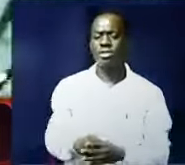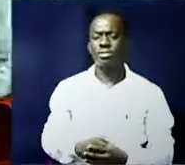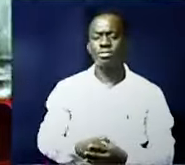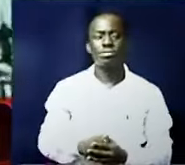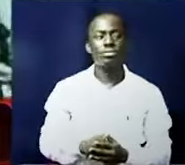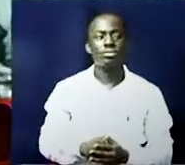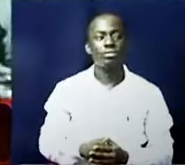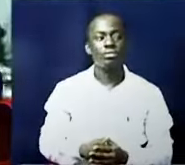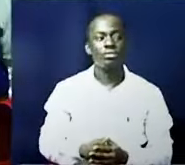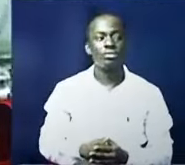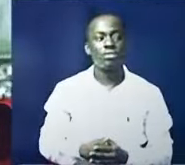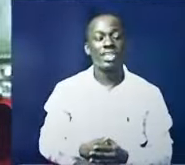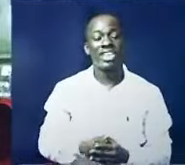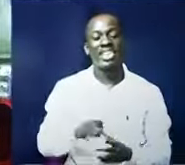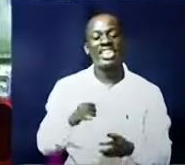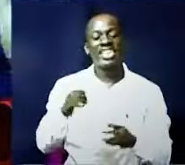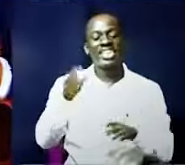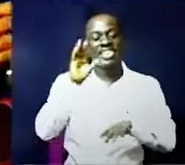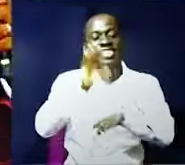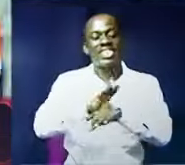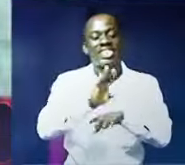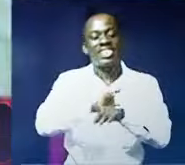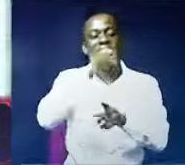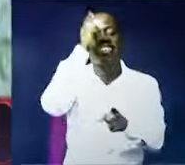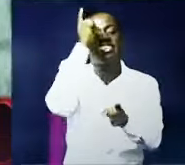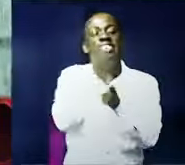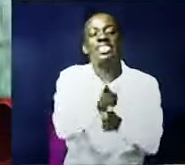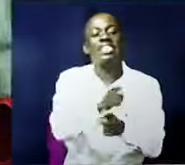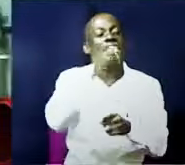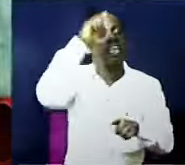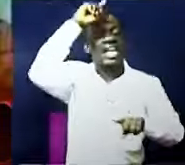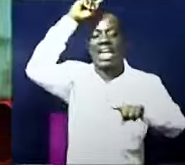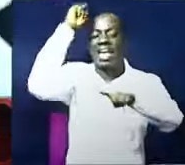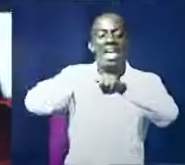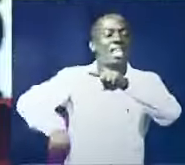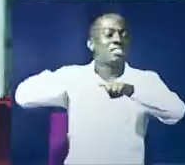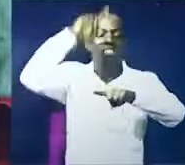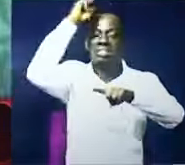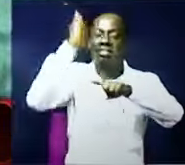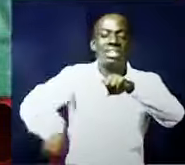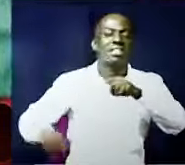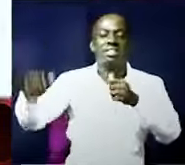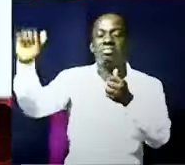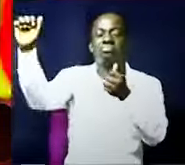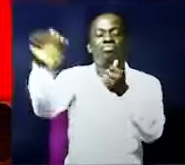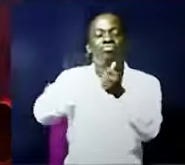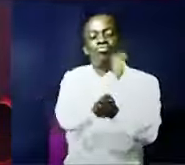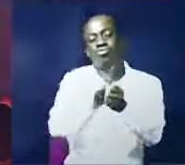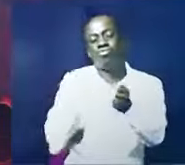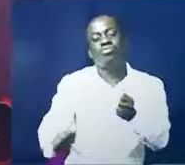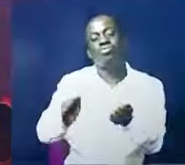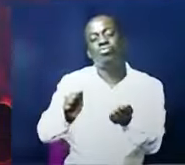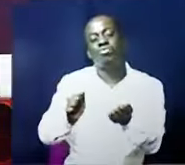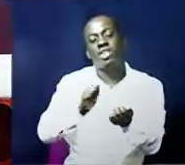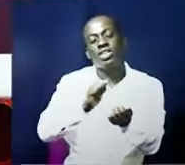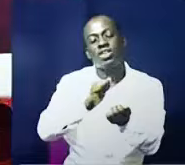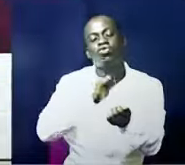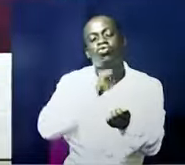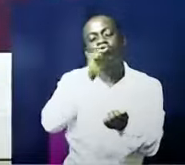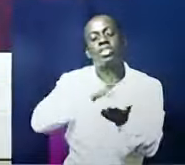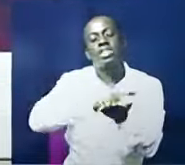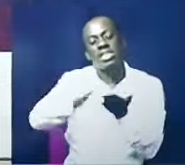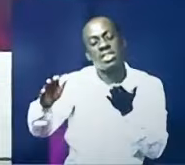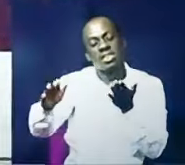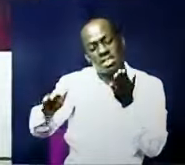these spirits from these people. Now, Dada, sorry, dear, want me into sa home for me in free sunny pay. We need to